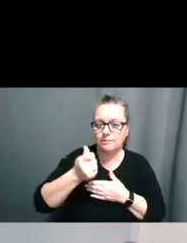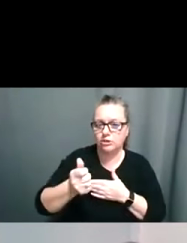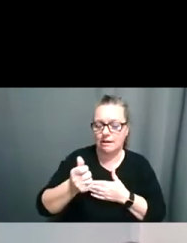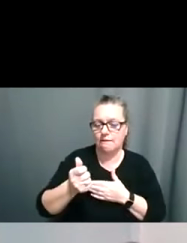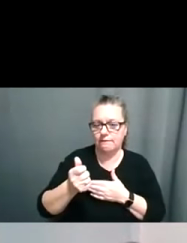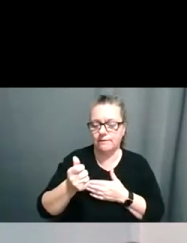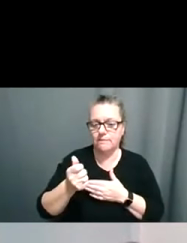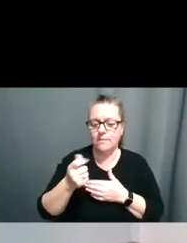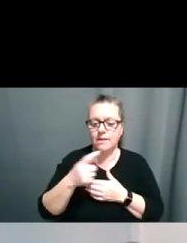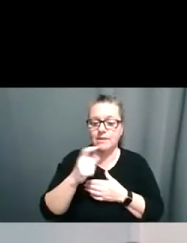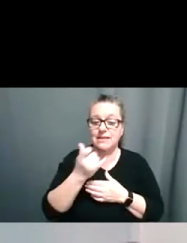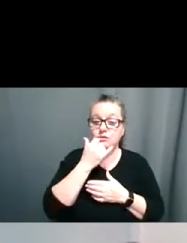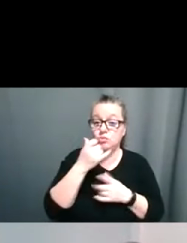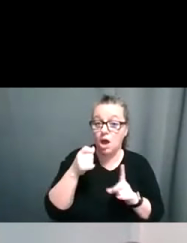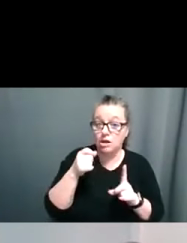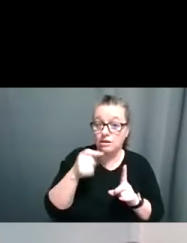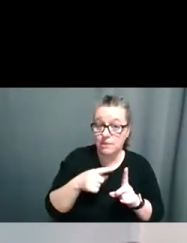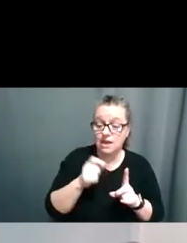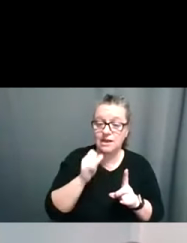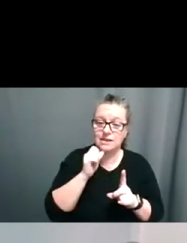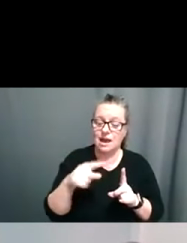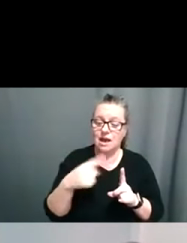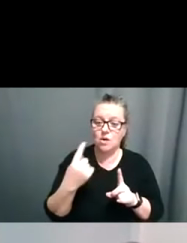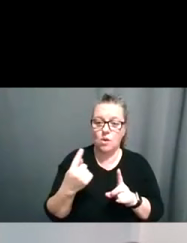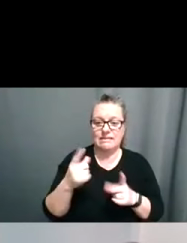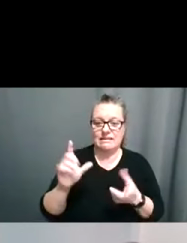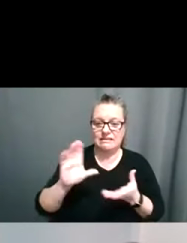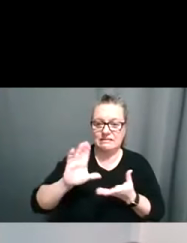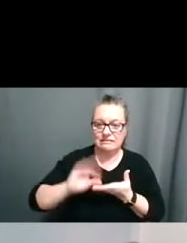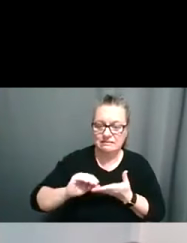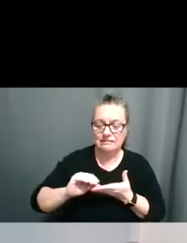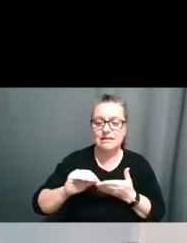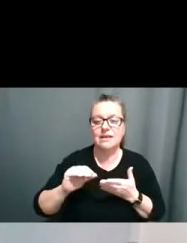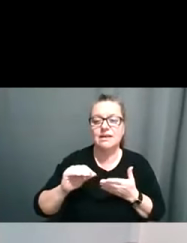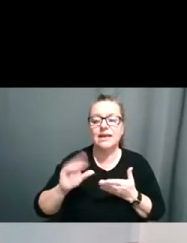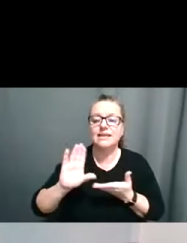urge, because wrong spotting not only defeats the feedback giver, it defeats the